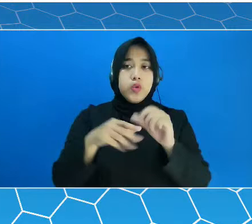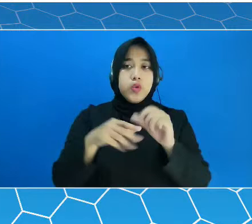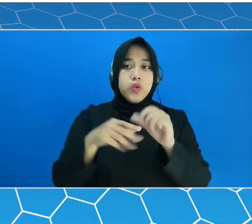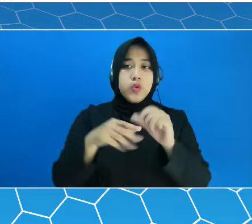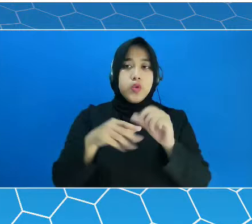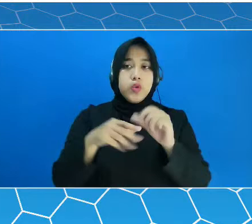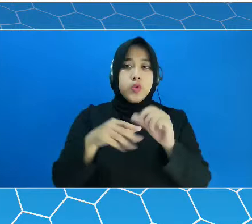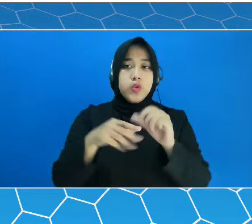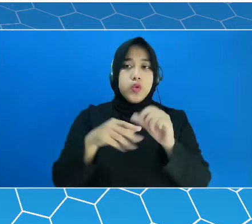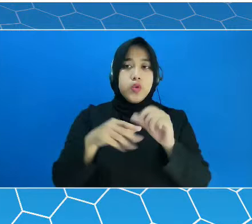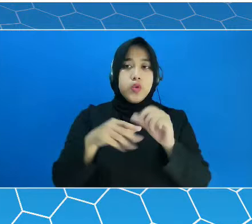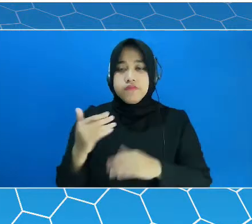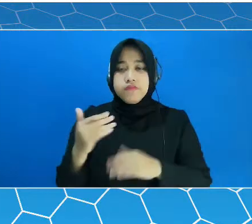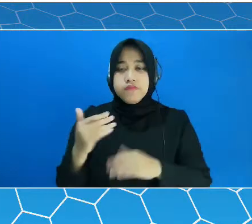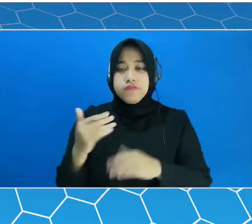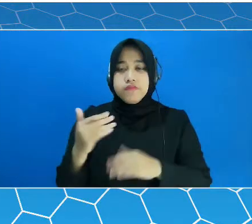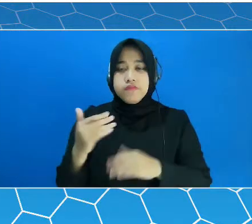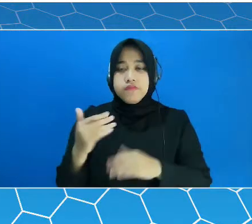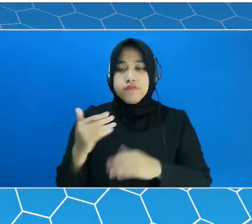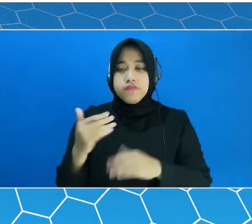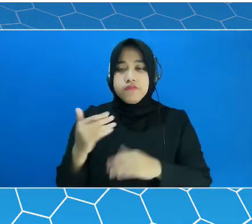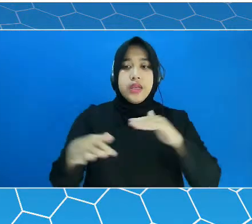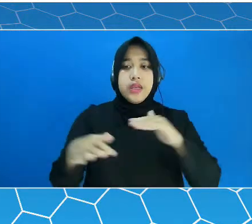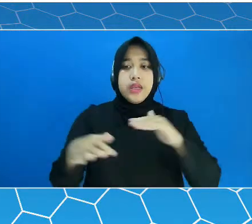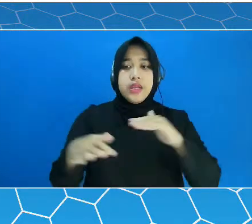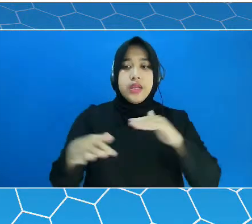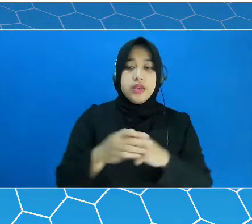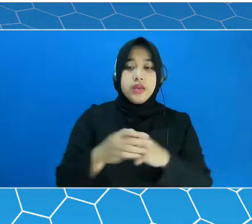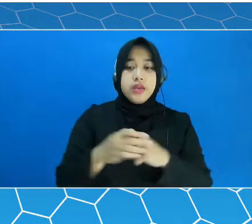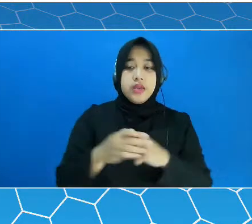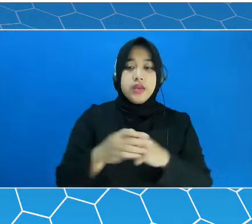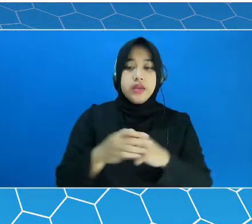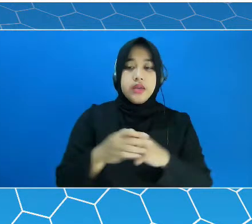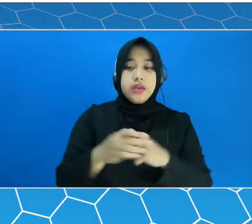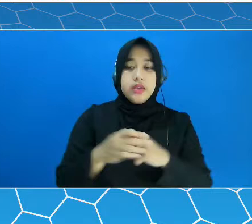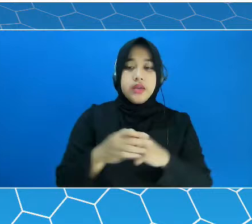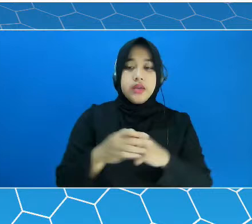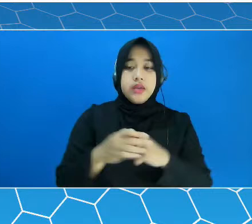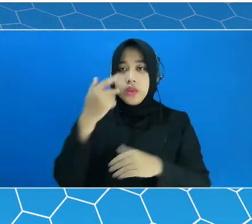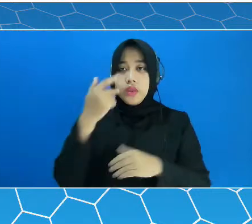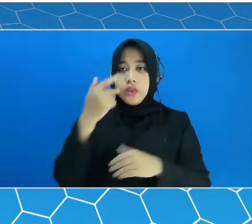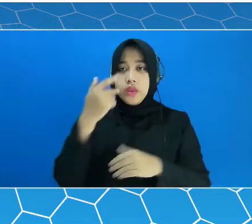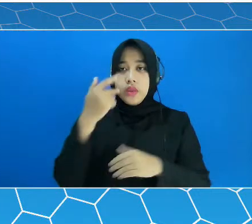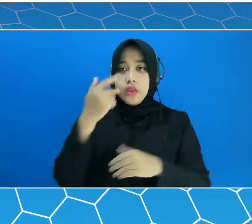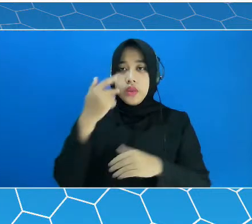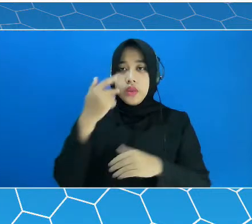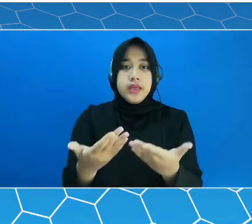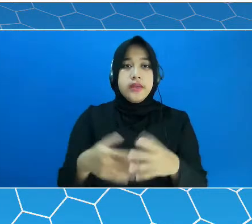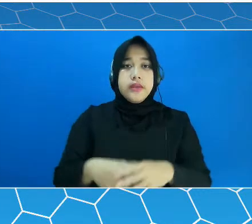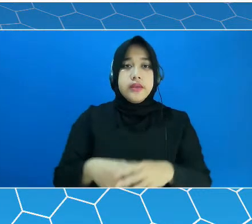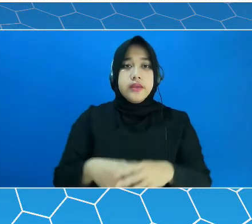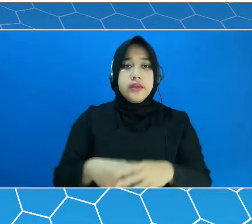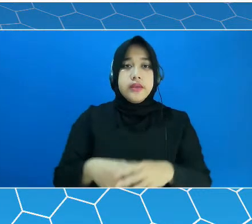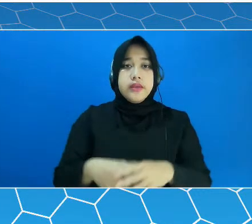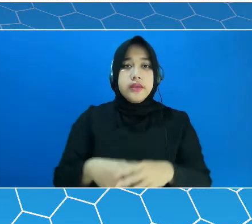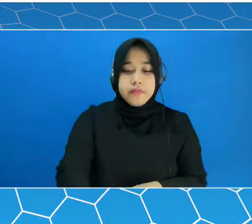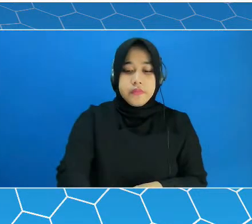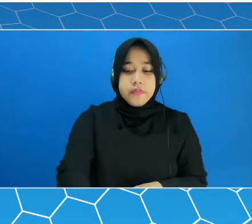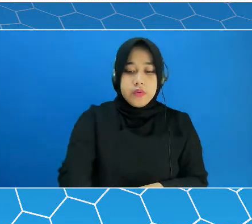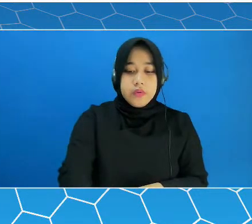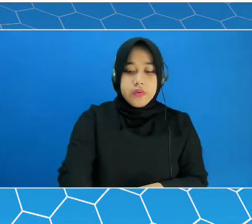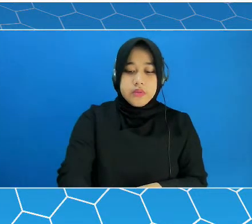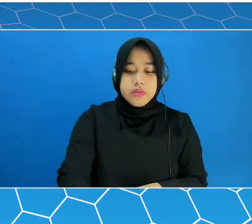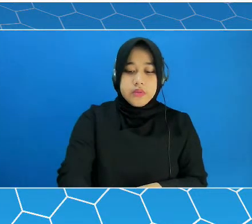services and therefore reduce the care of COVID impact, but yet improve of the NCD management.